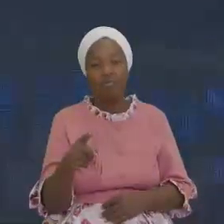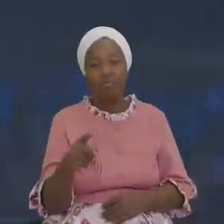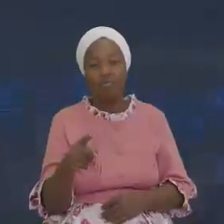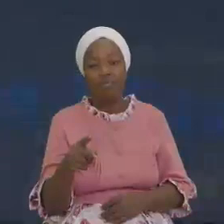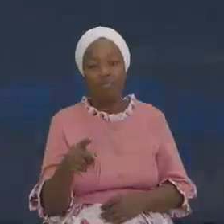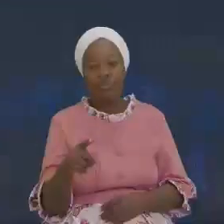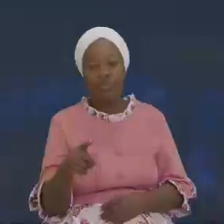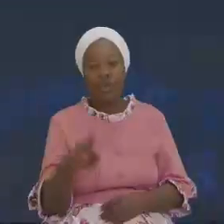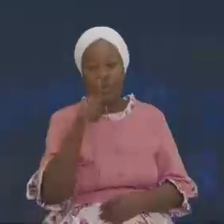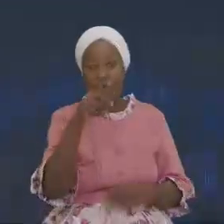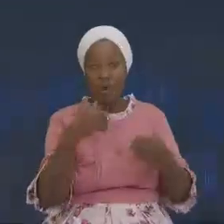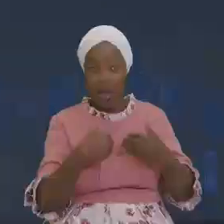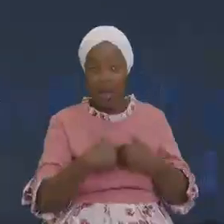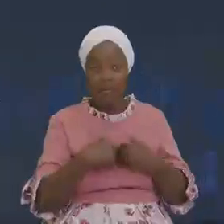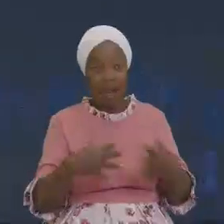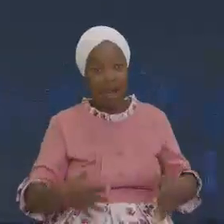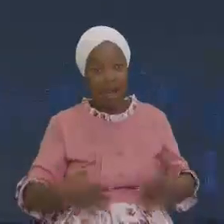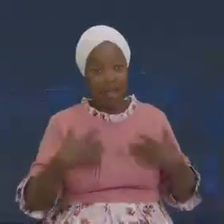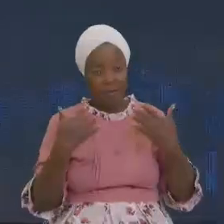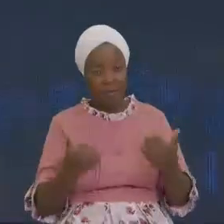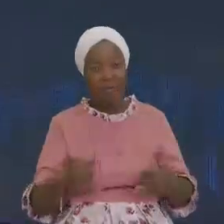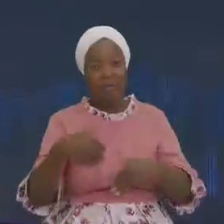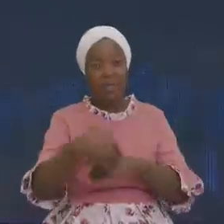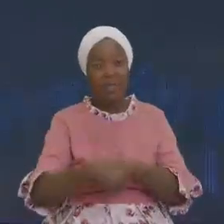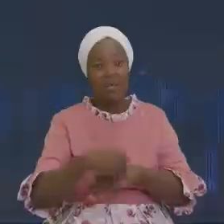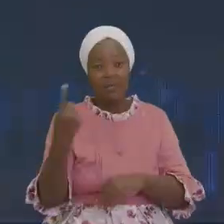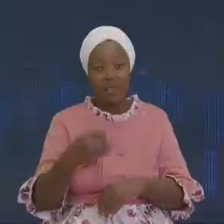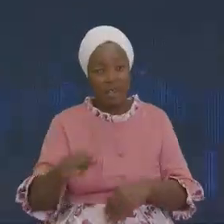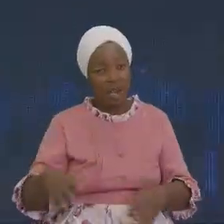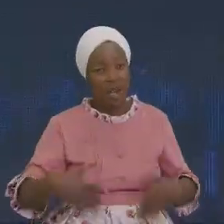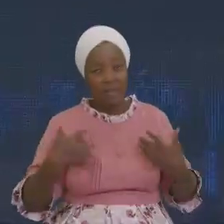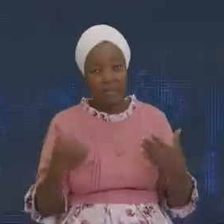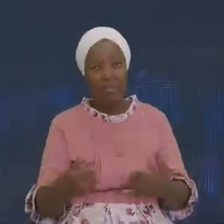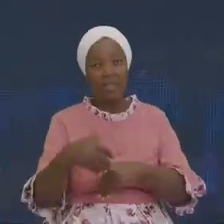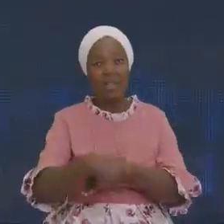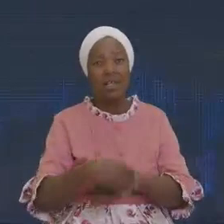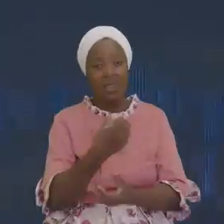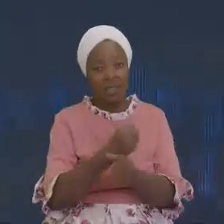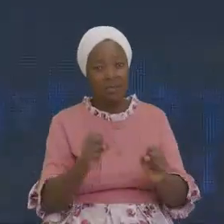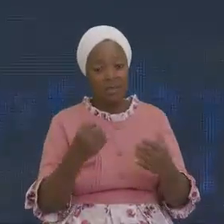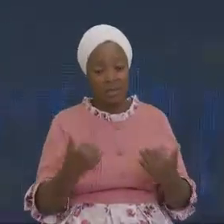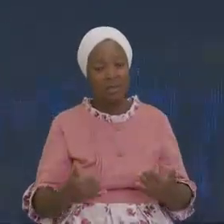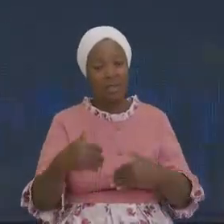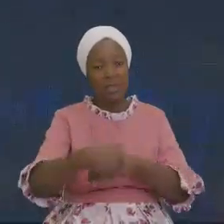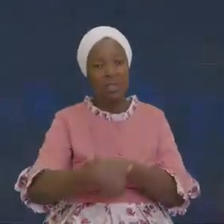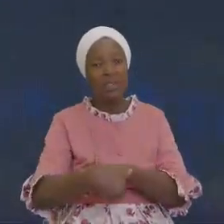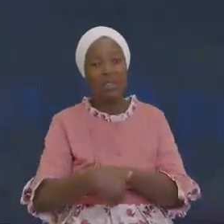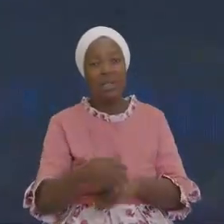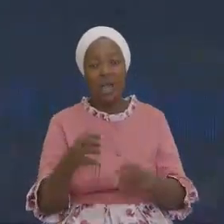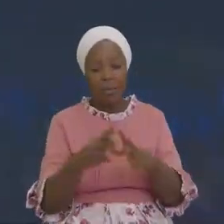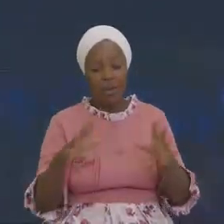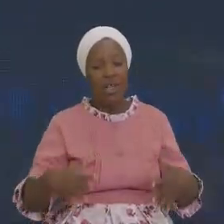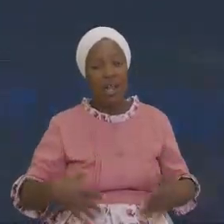You have life tonight, eternal life tonight, salvation tonight, abundant